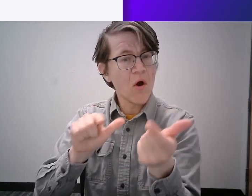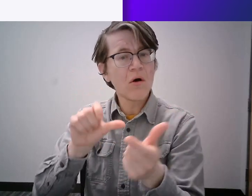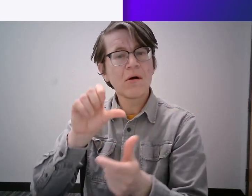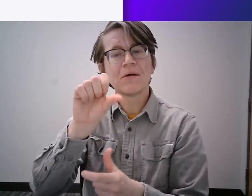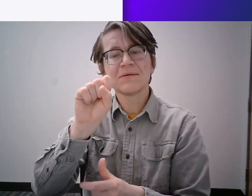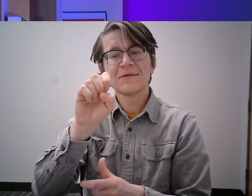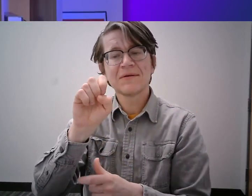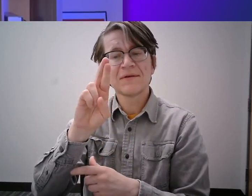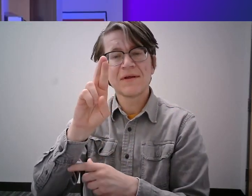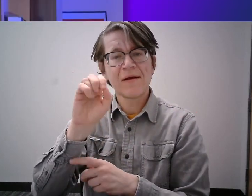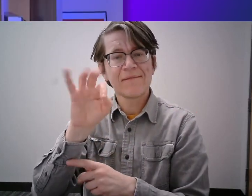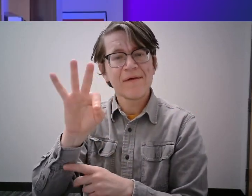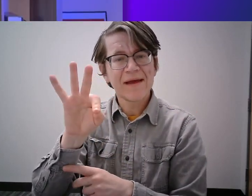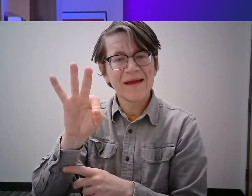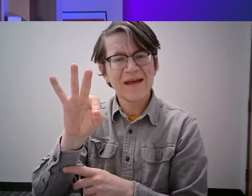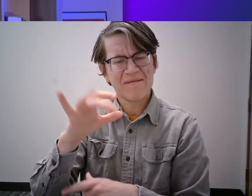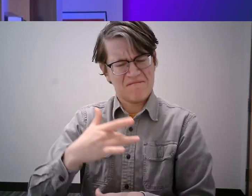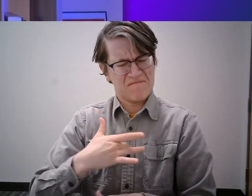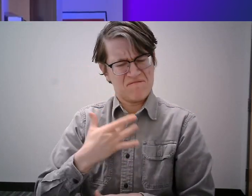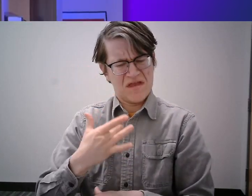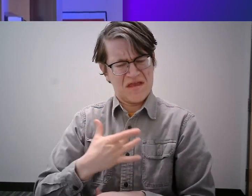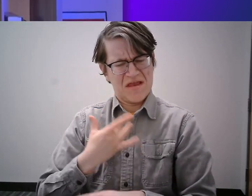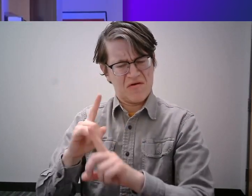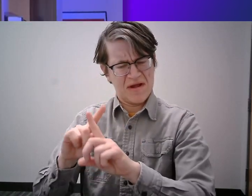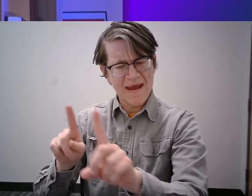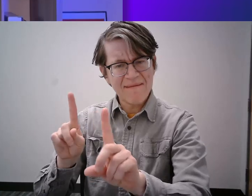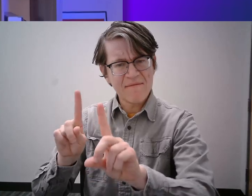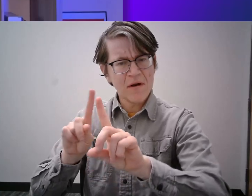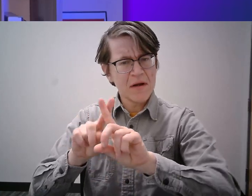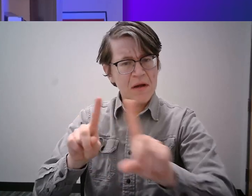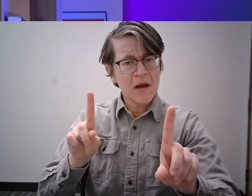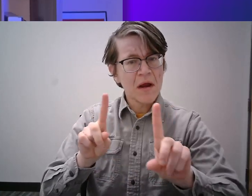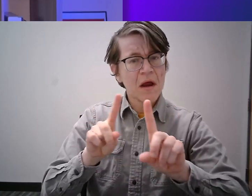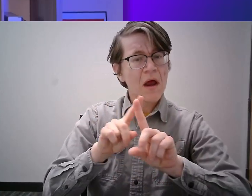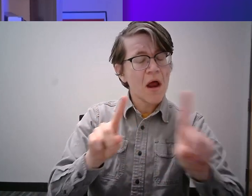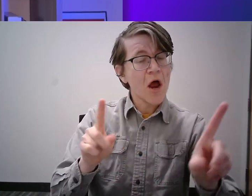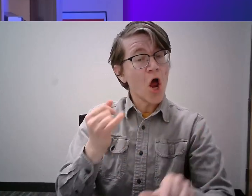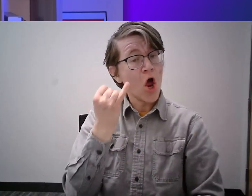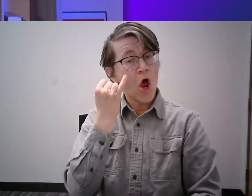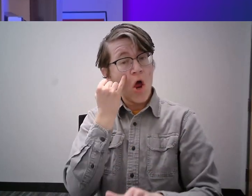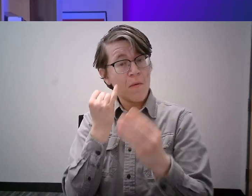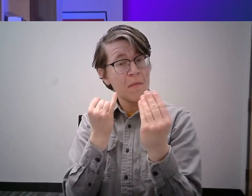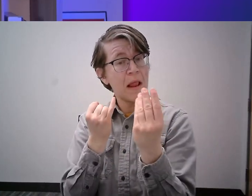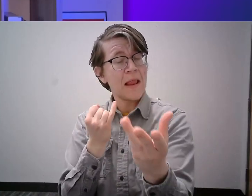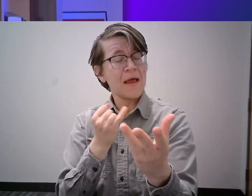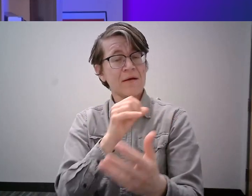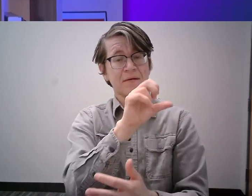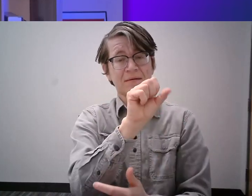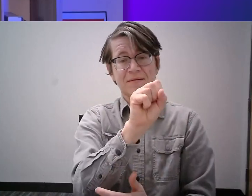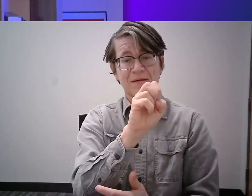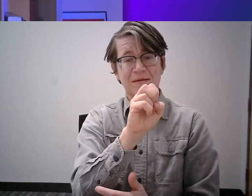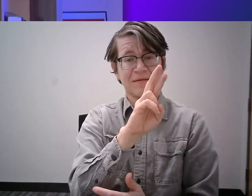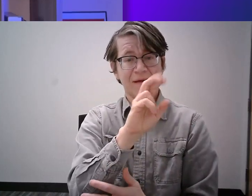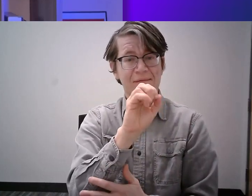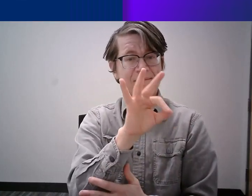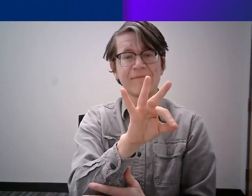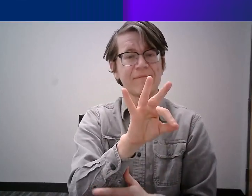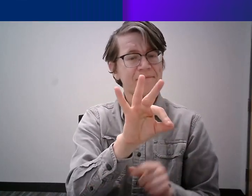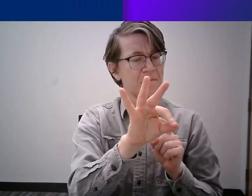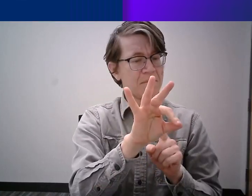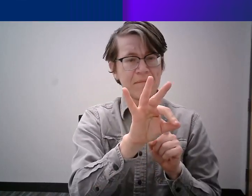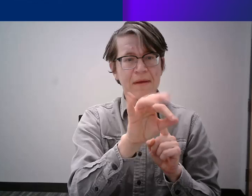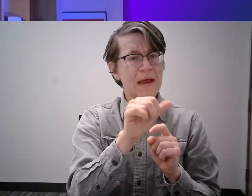And again, they feel very different. But what if I told you that serifs are not the crucial